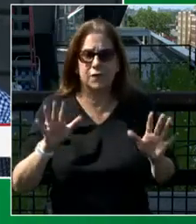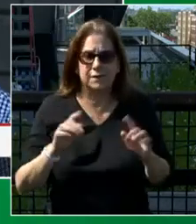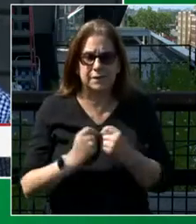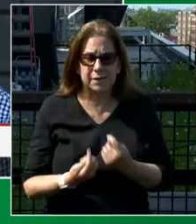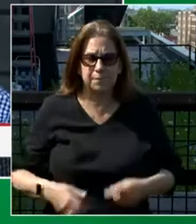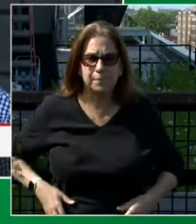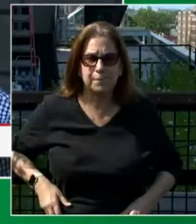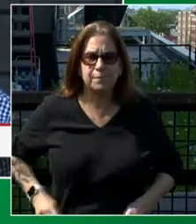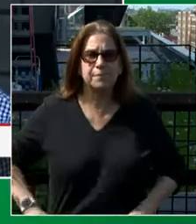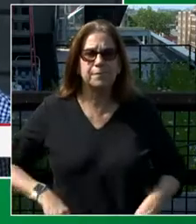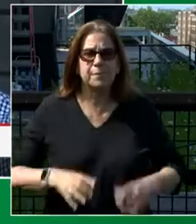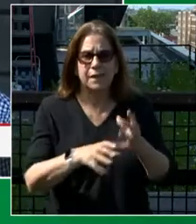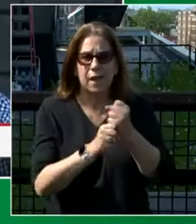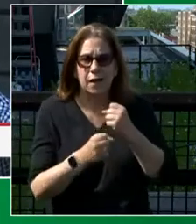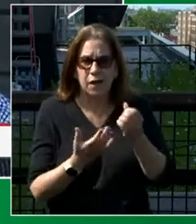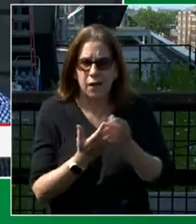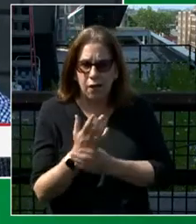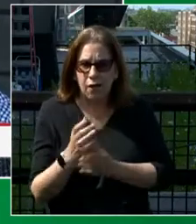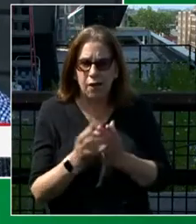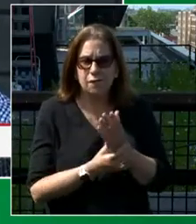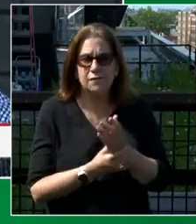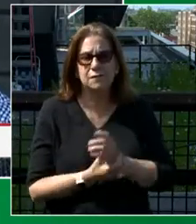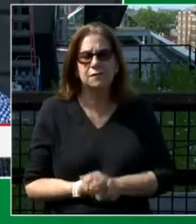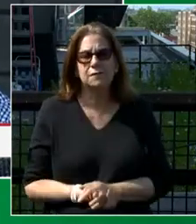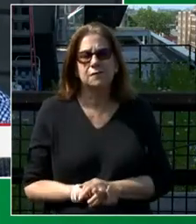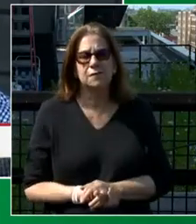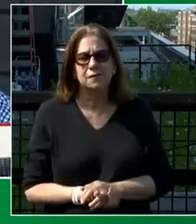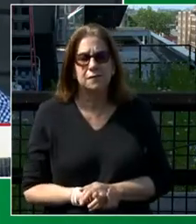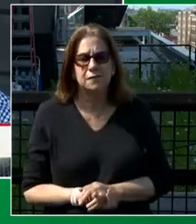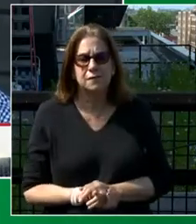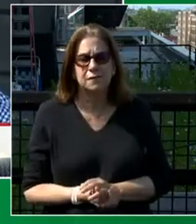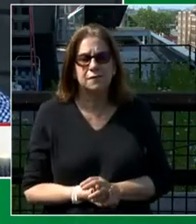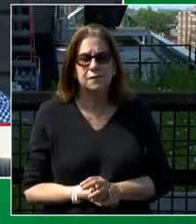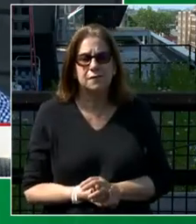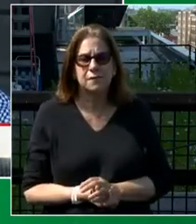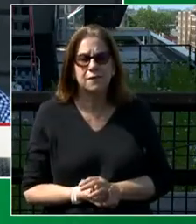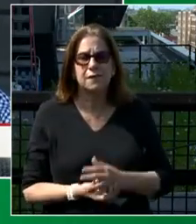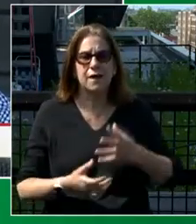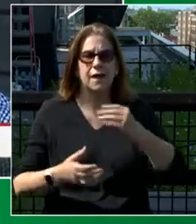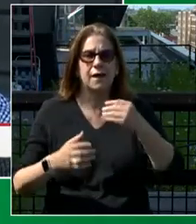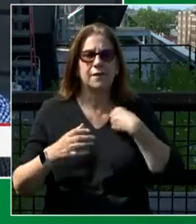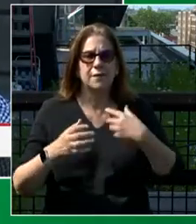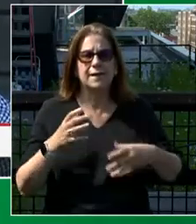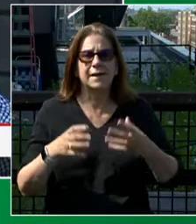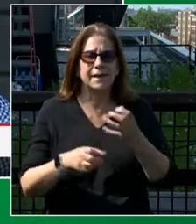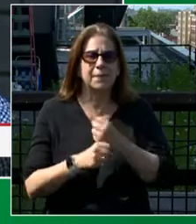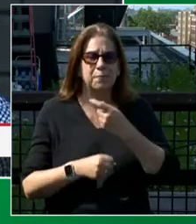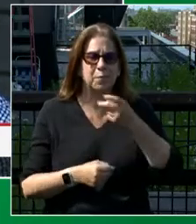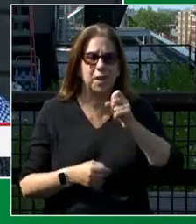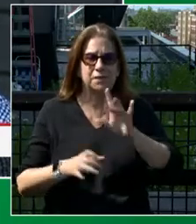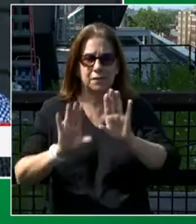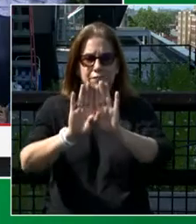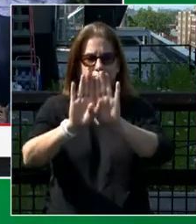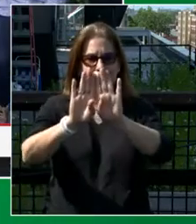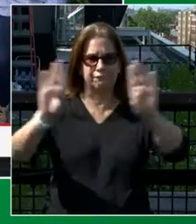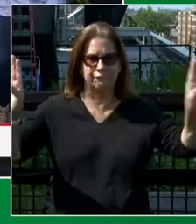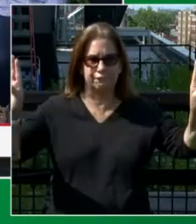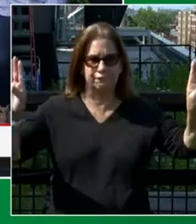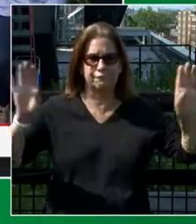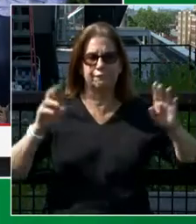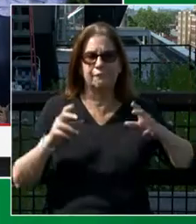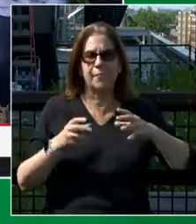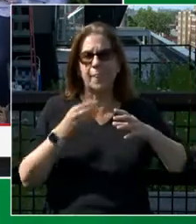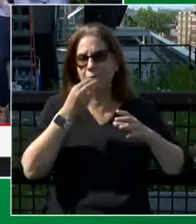build the register guards when we needed those. It's really been just exciting to see our team come together. And Chef, Andrew just talked about